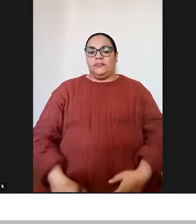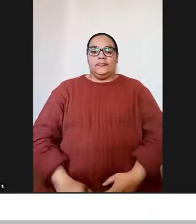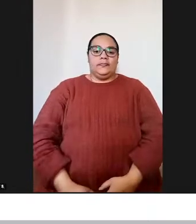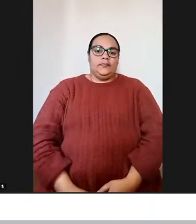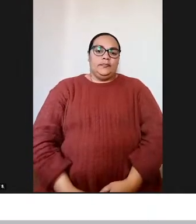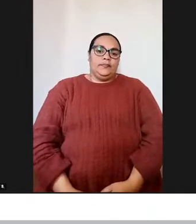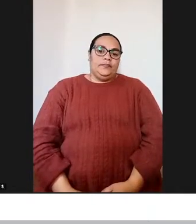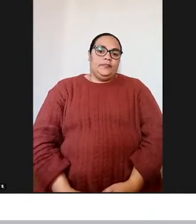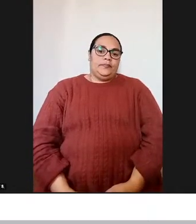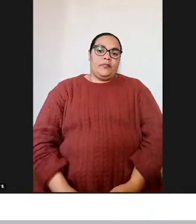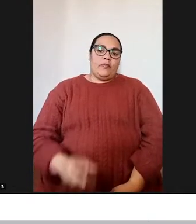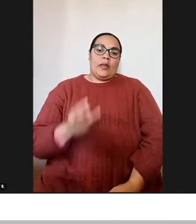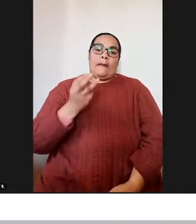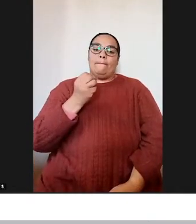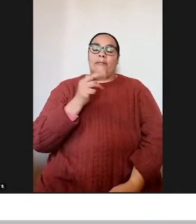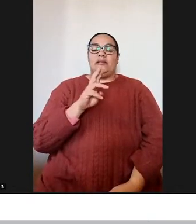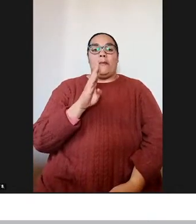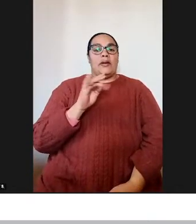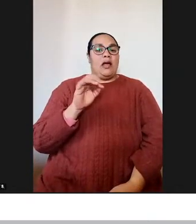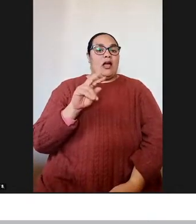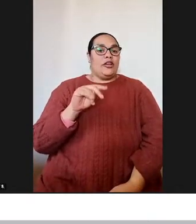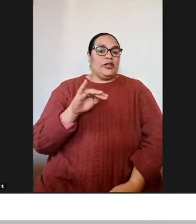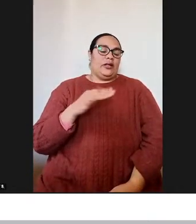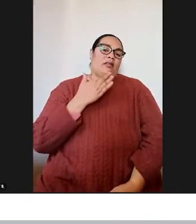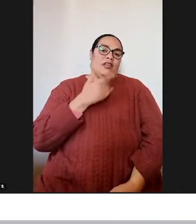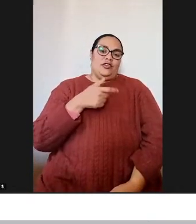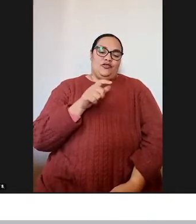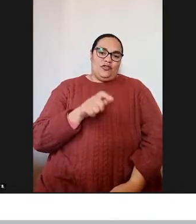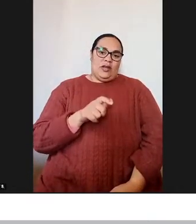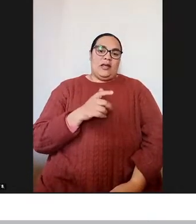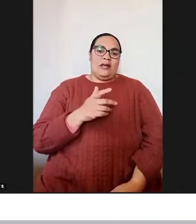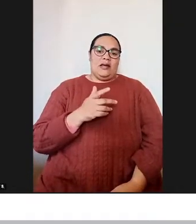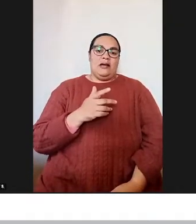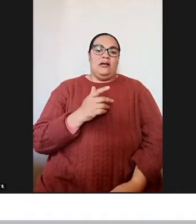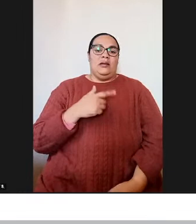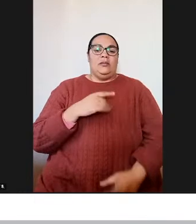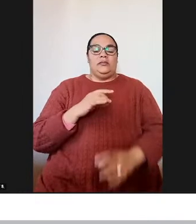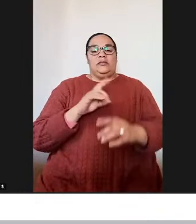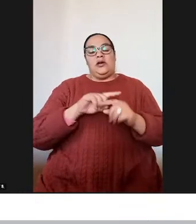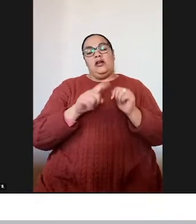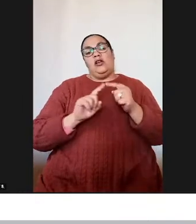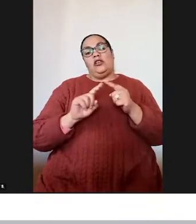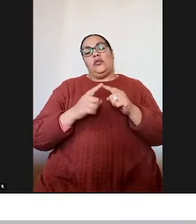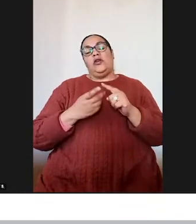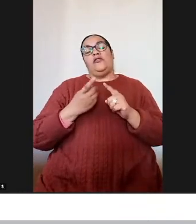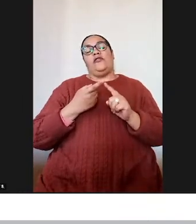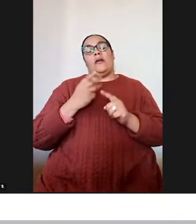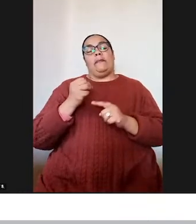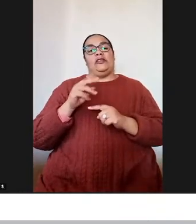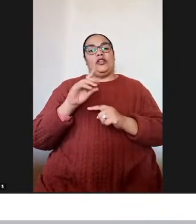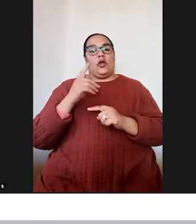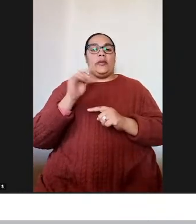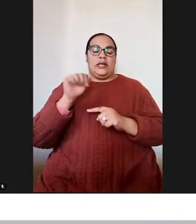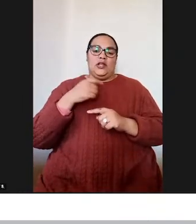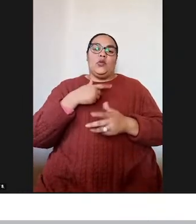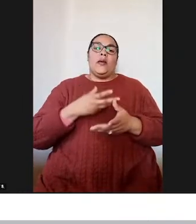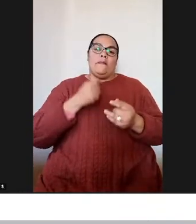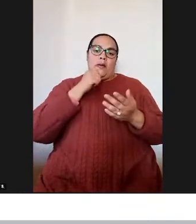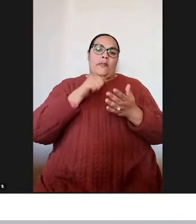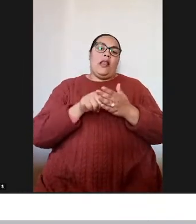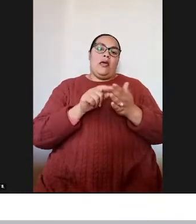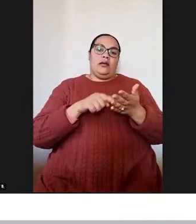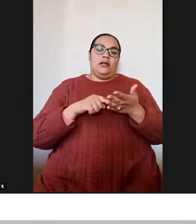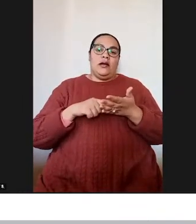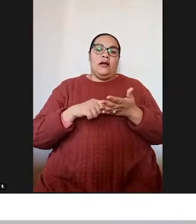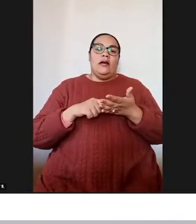Mr. Roman, Mr. Manari. Thank you, Chair. Maybe starting with the last point from Mr. Toman. Yes, we've got the letter. We are